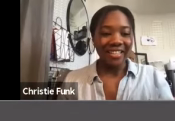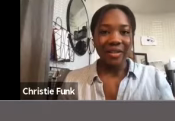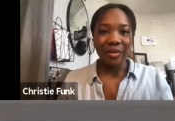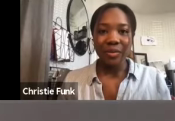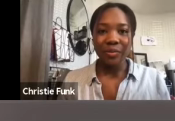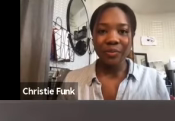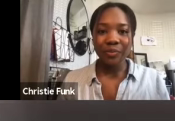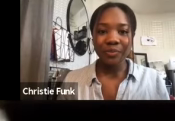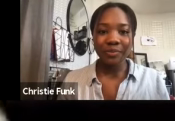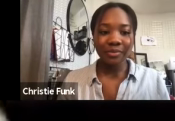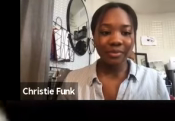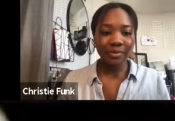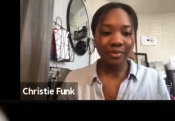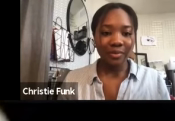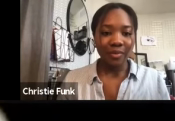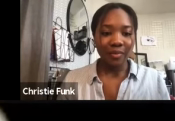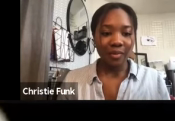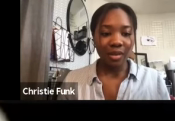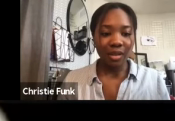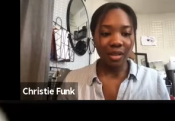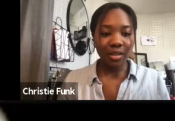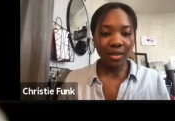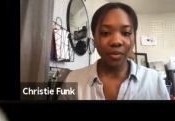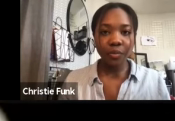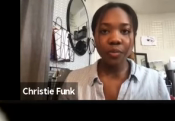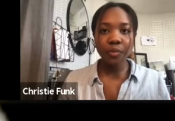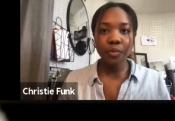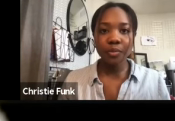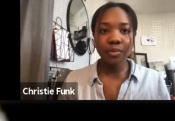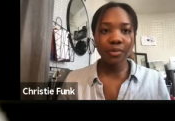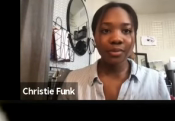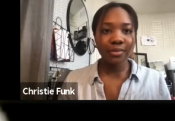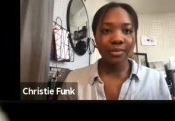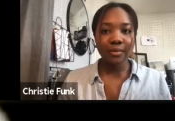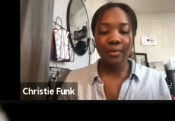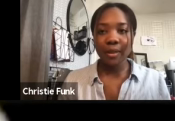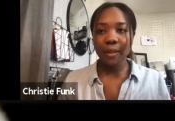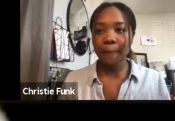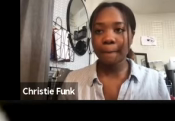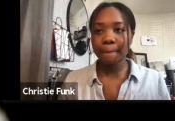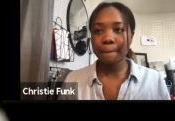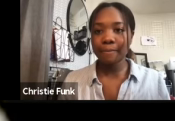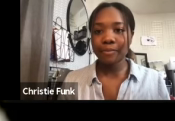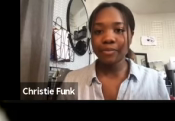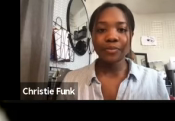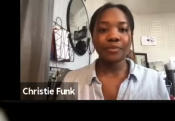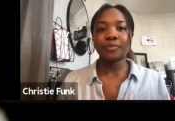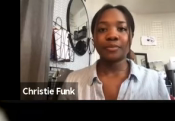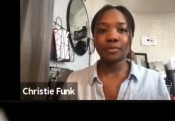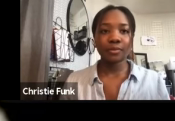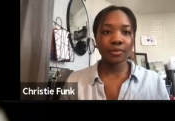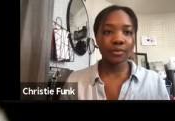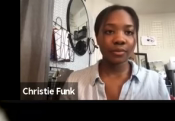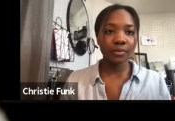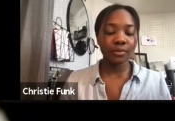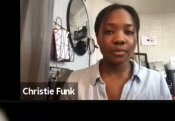Hello. Welcome to Denver Startup Week. I'm Tammy Doerr, President and CEO of the Downtown Denver Partnership and co-chair